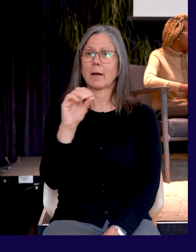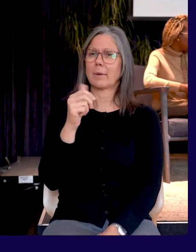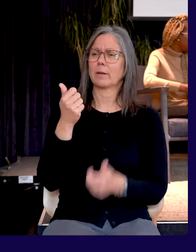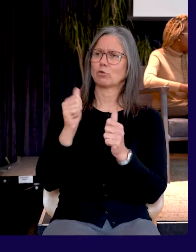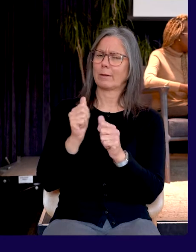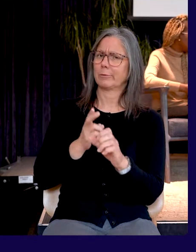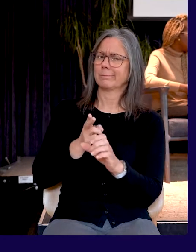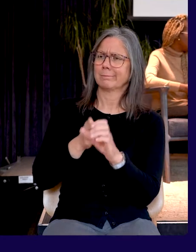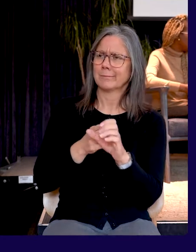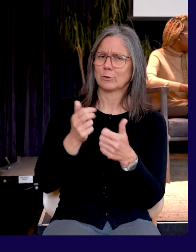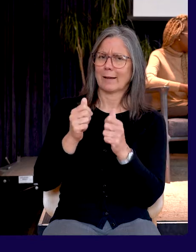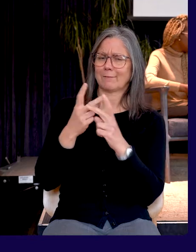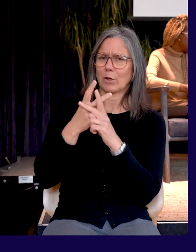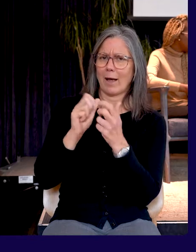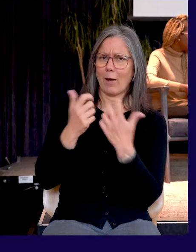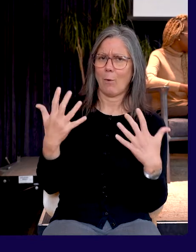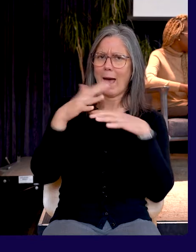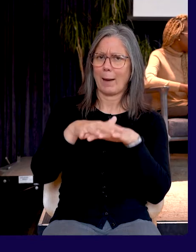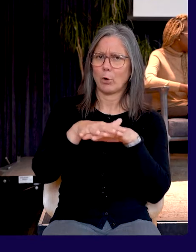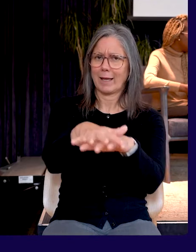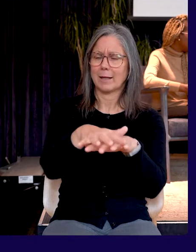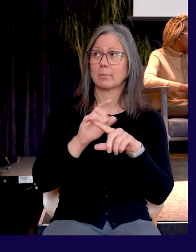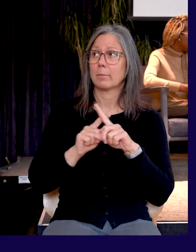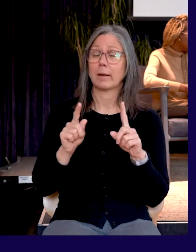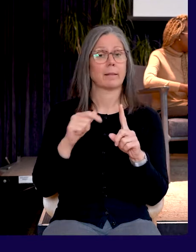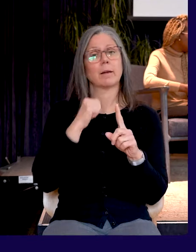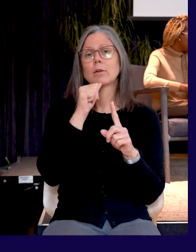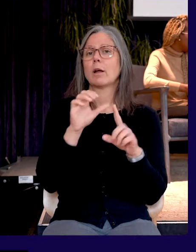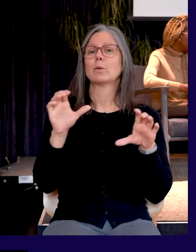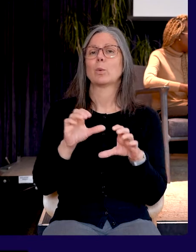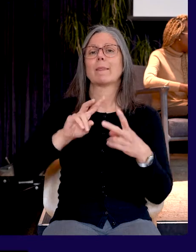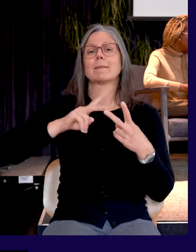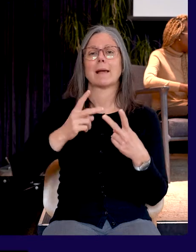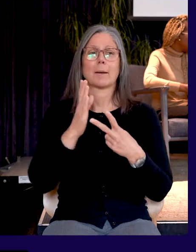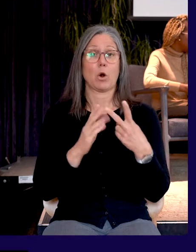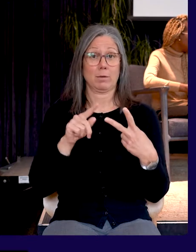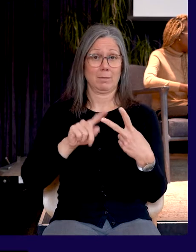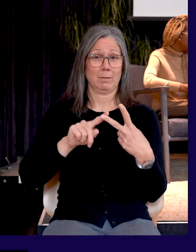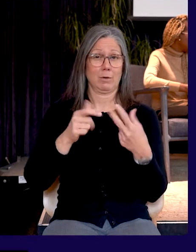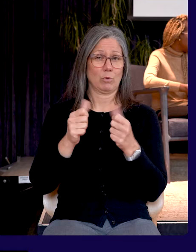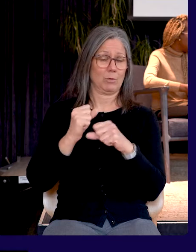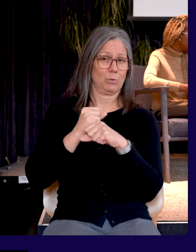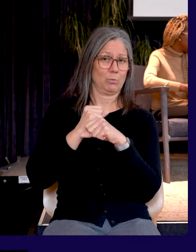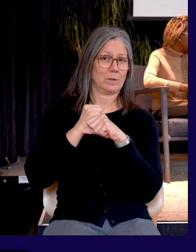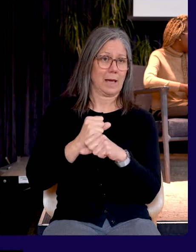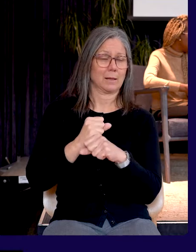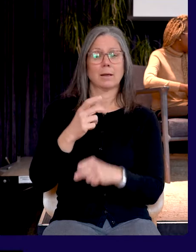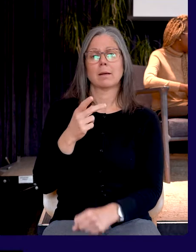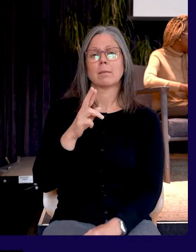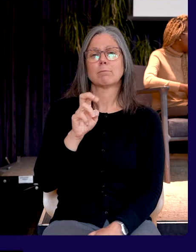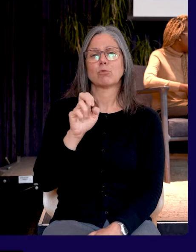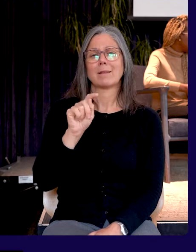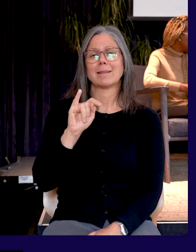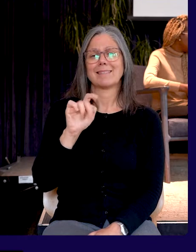this in some sort of way, trying to figure out a hybrid idea, but they are not doing the second step, which is trying to protect against presenteeism,